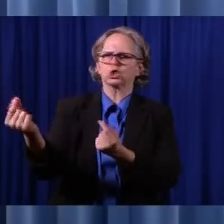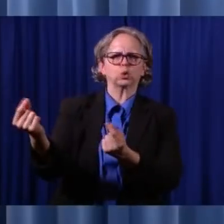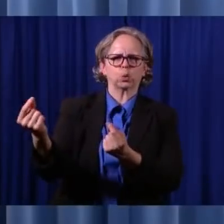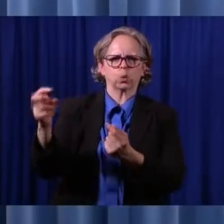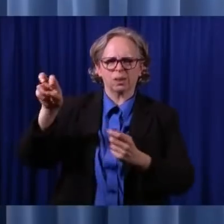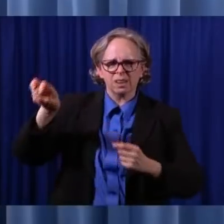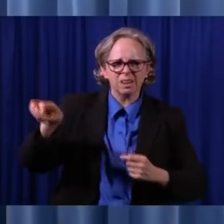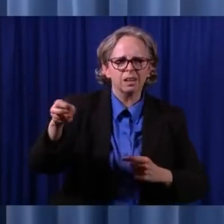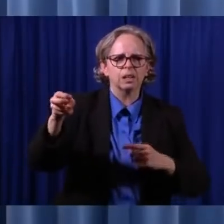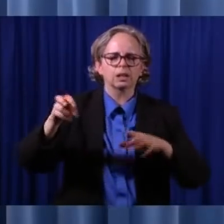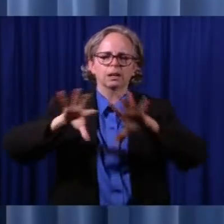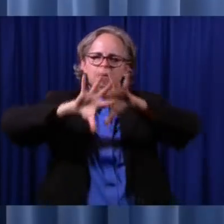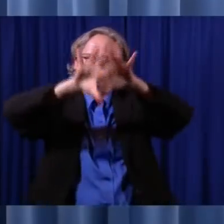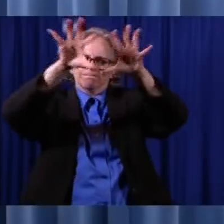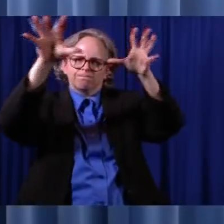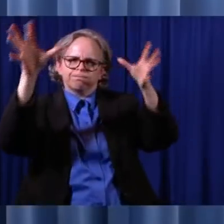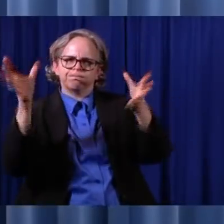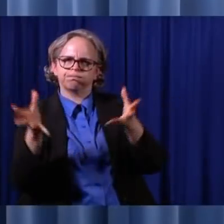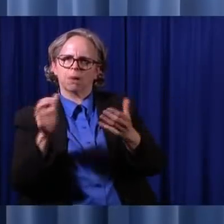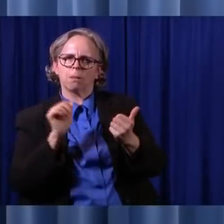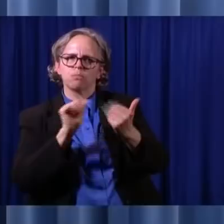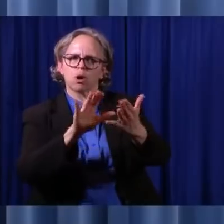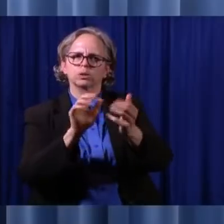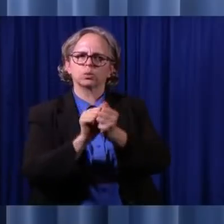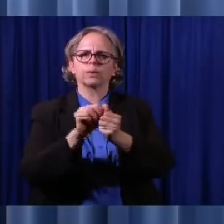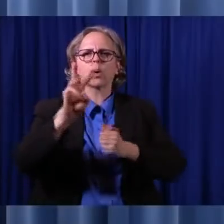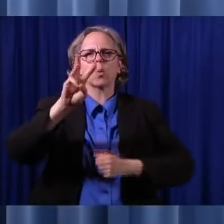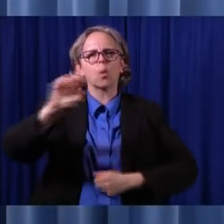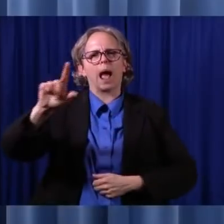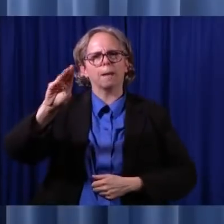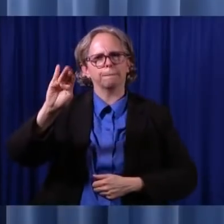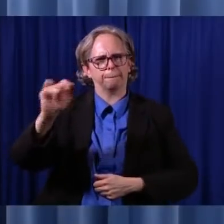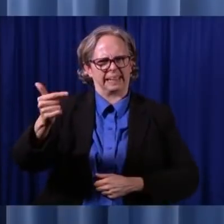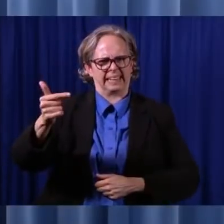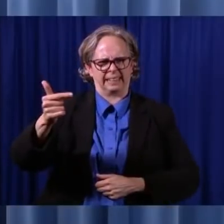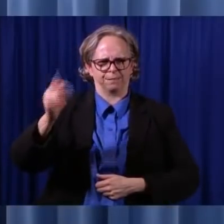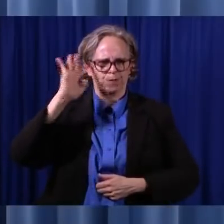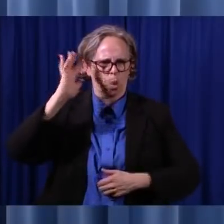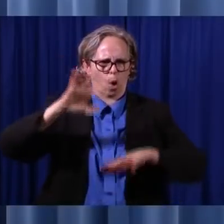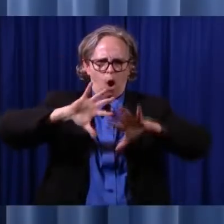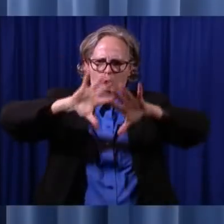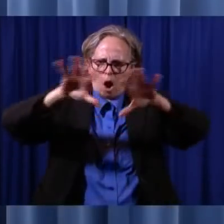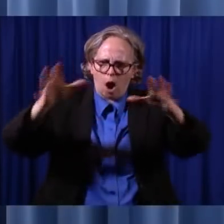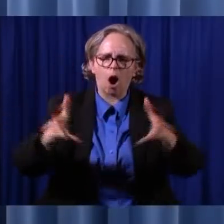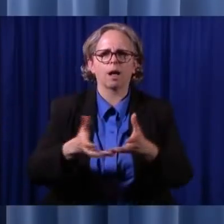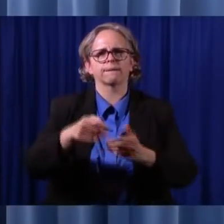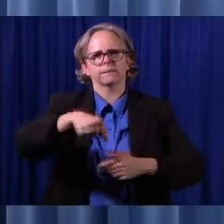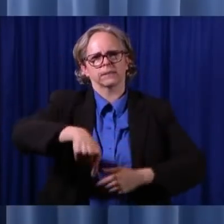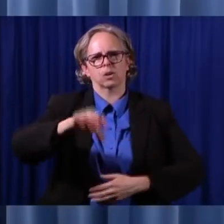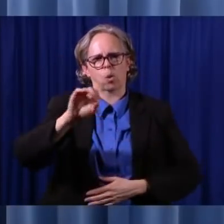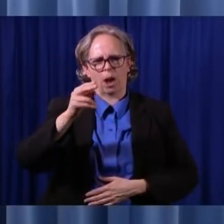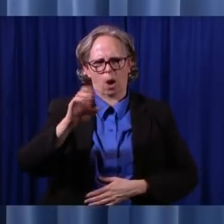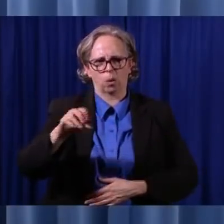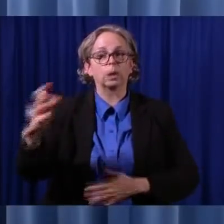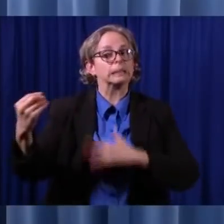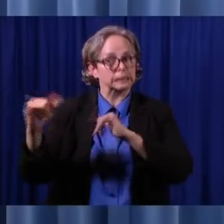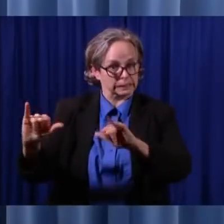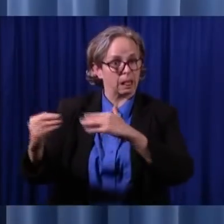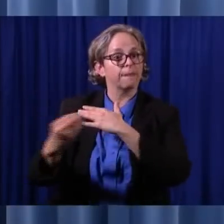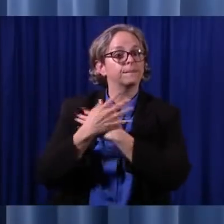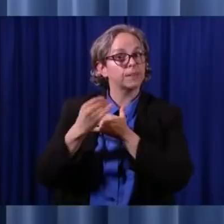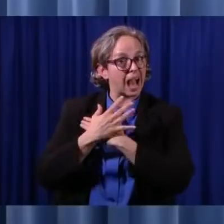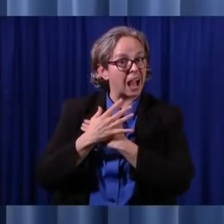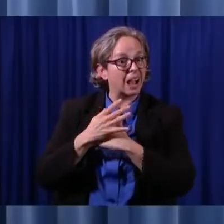and well-being for all Ohioans. In addition to advising on health issues, she will continue to focus on the COVID-19